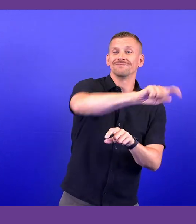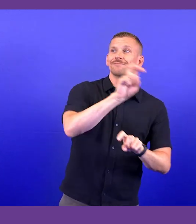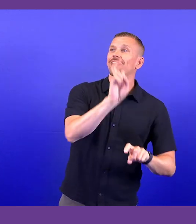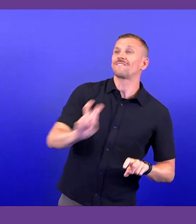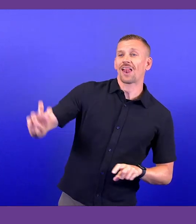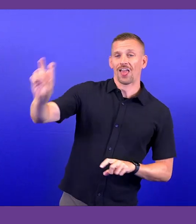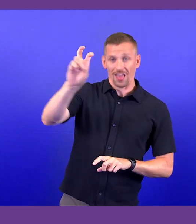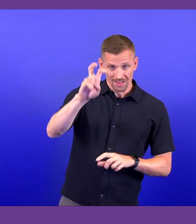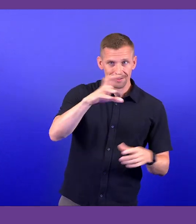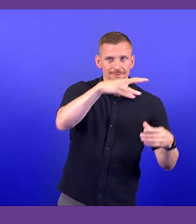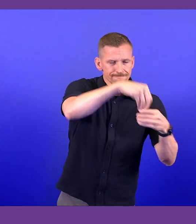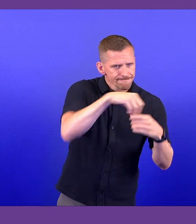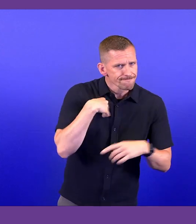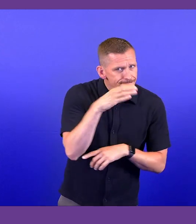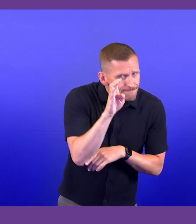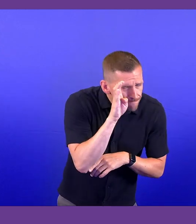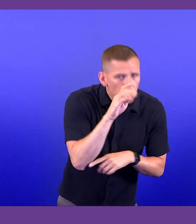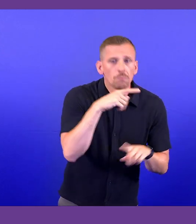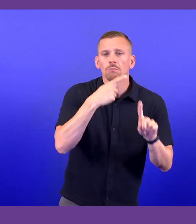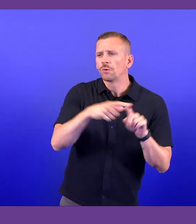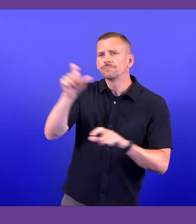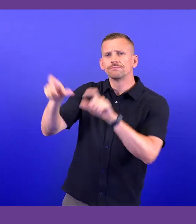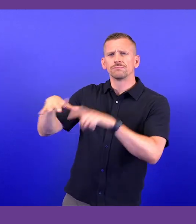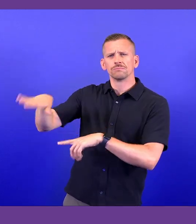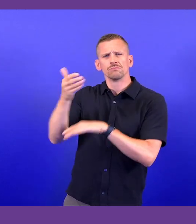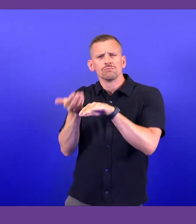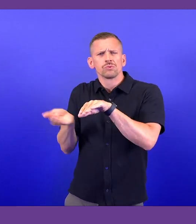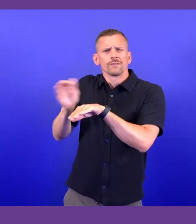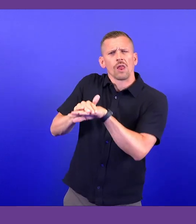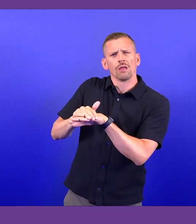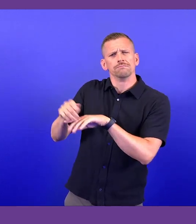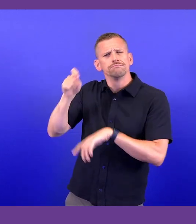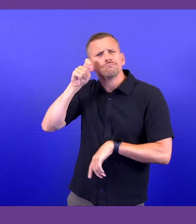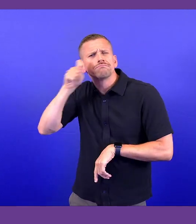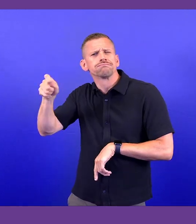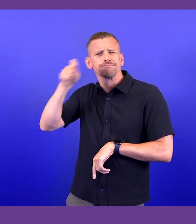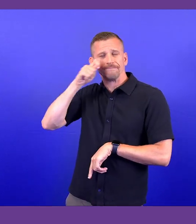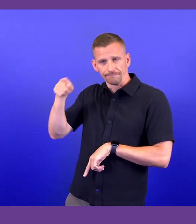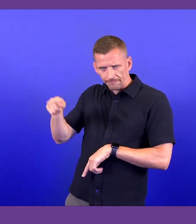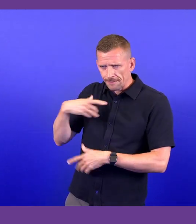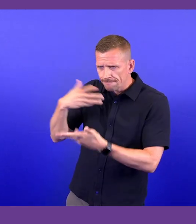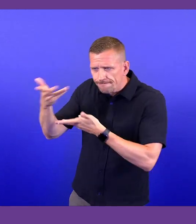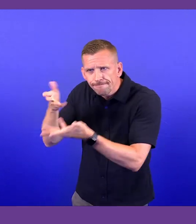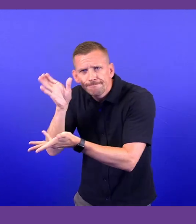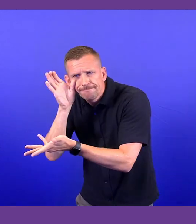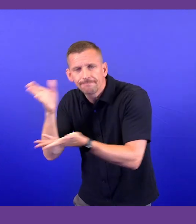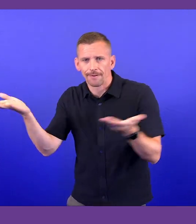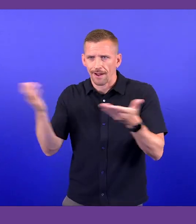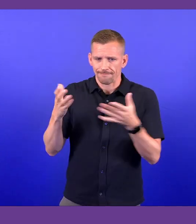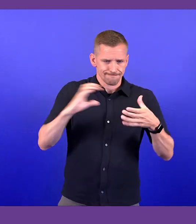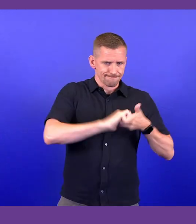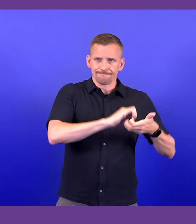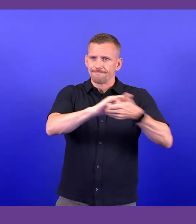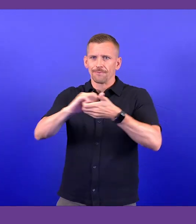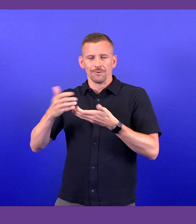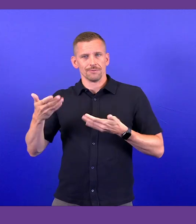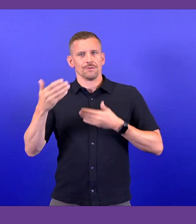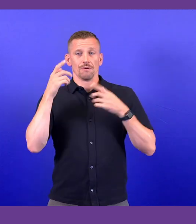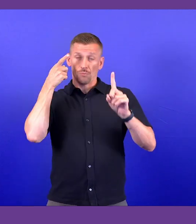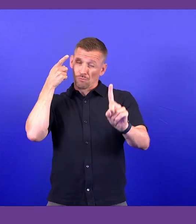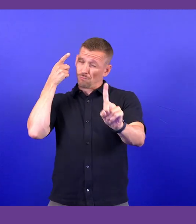only for operators or authorities, members of UITP, but also encouraging this dialogue with PRM